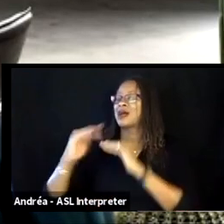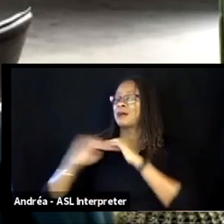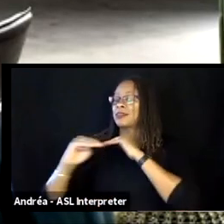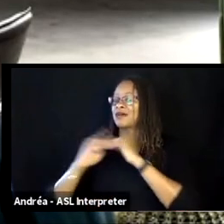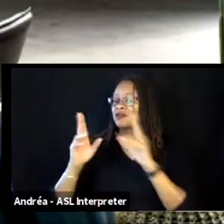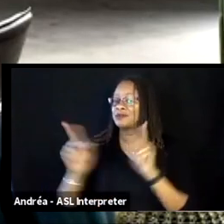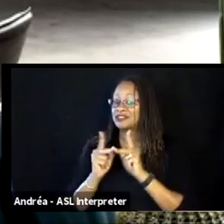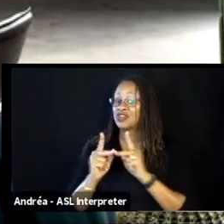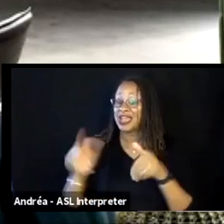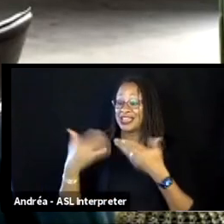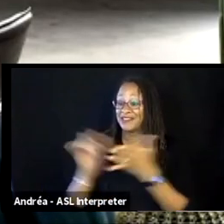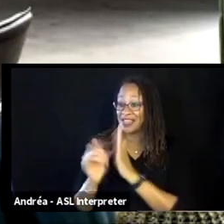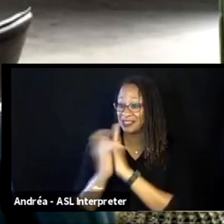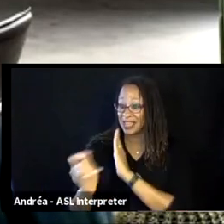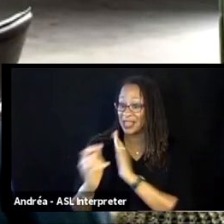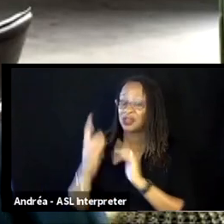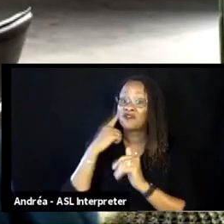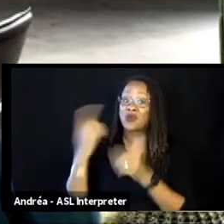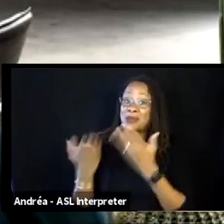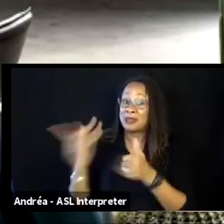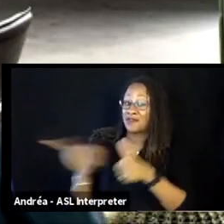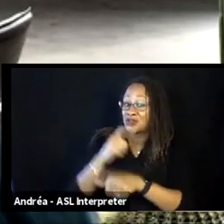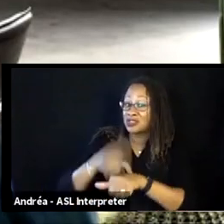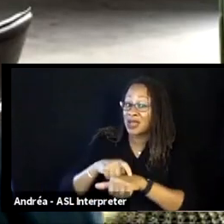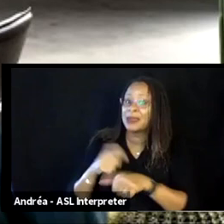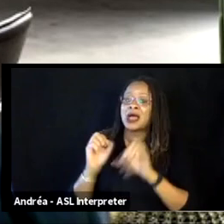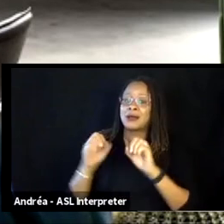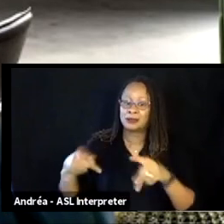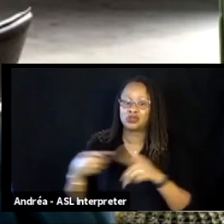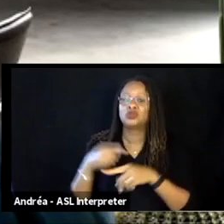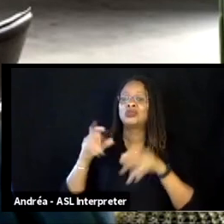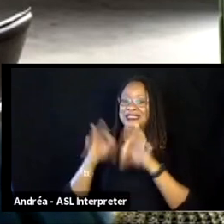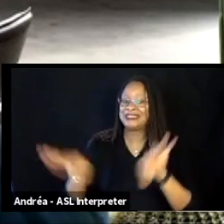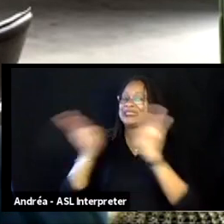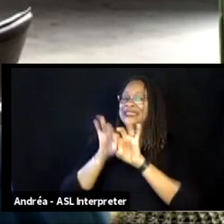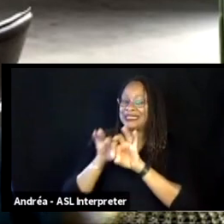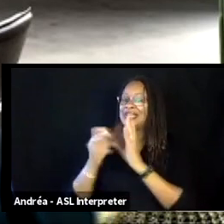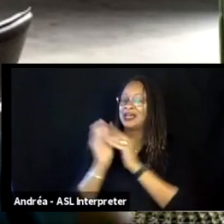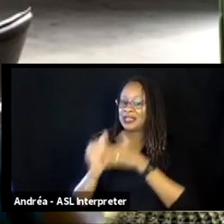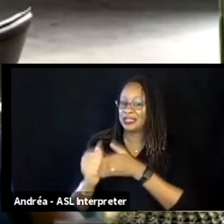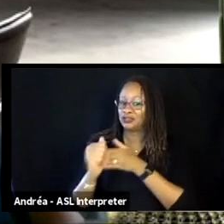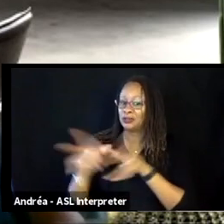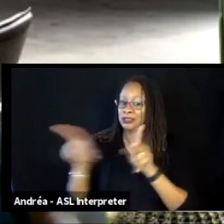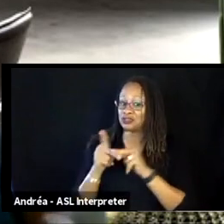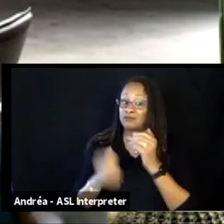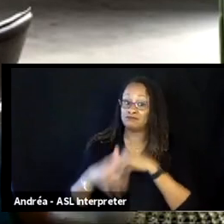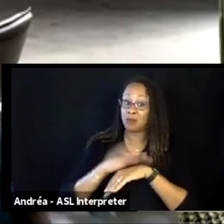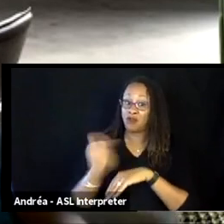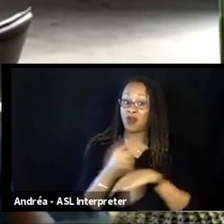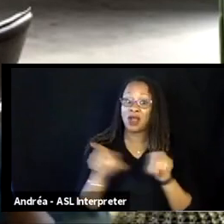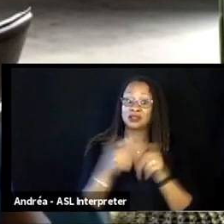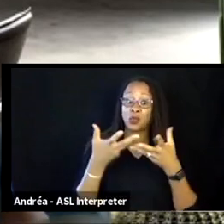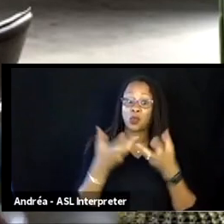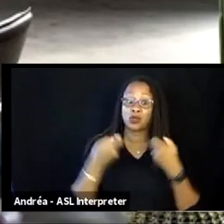that talent, perhaps for even the first time, an opportunity in key leadership positions. Now, overall, as we want to try